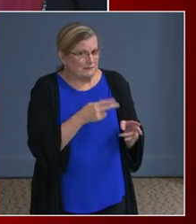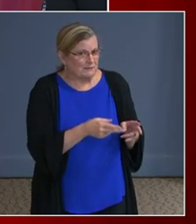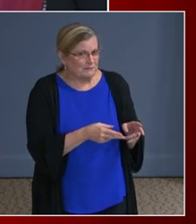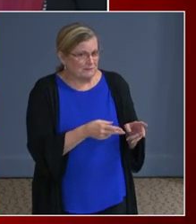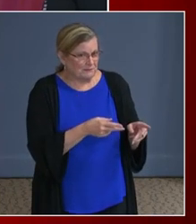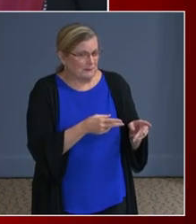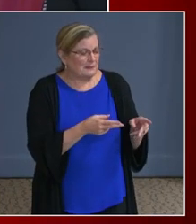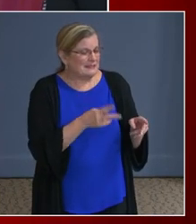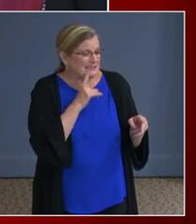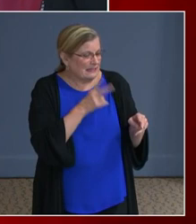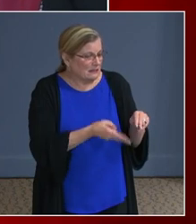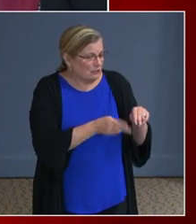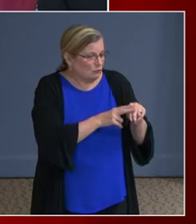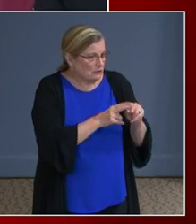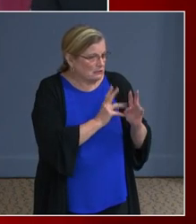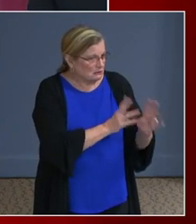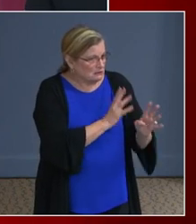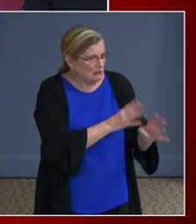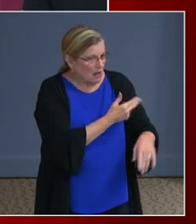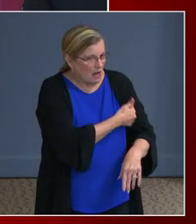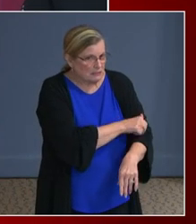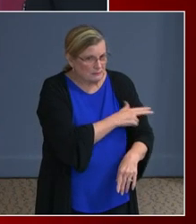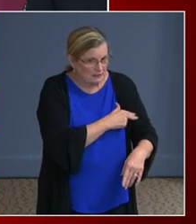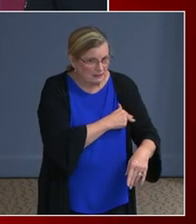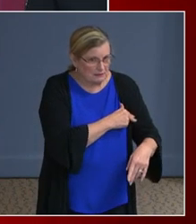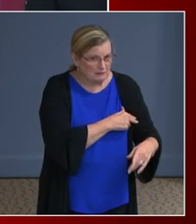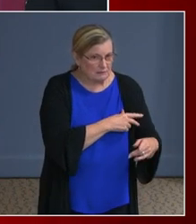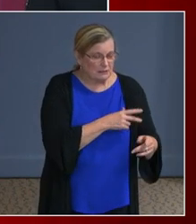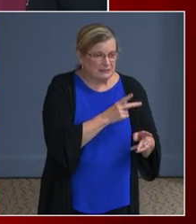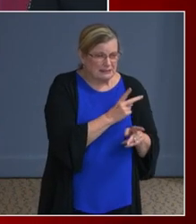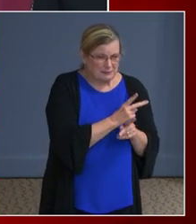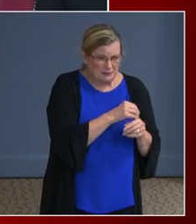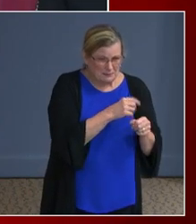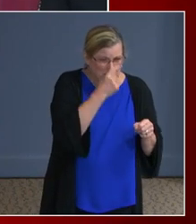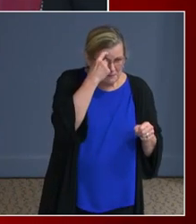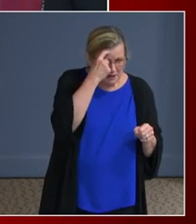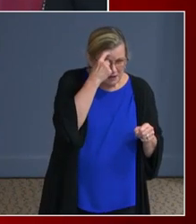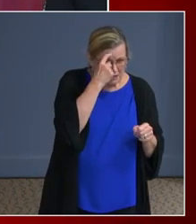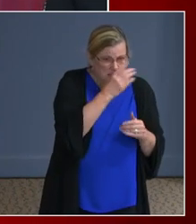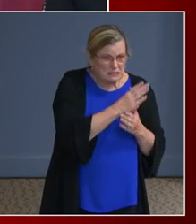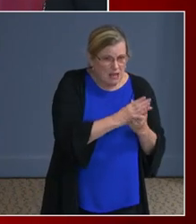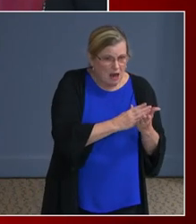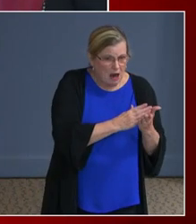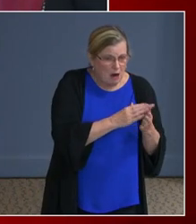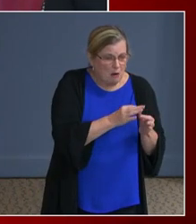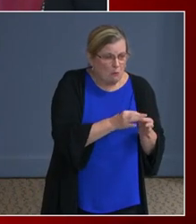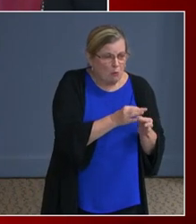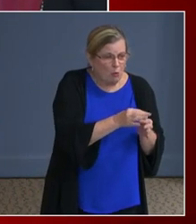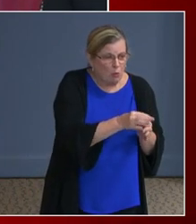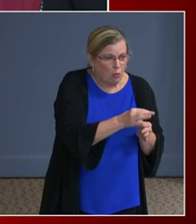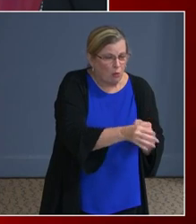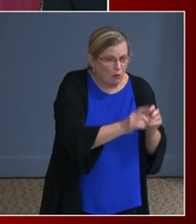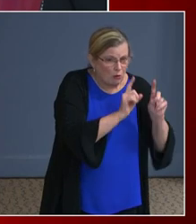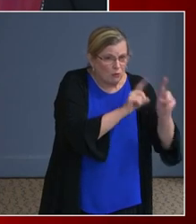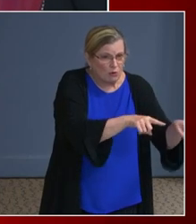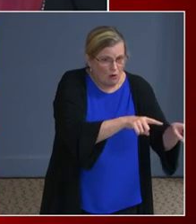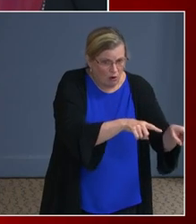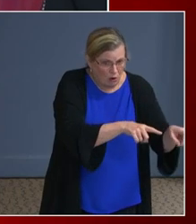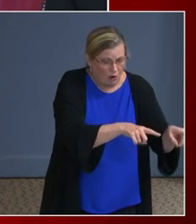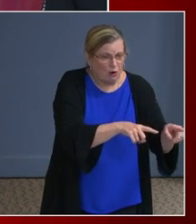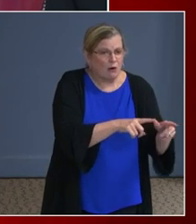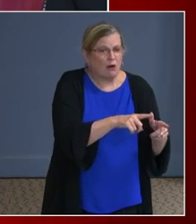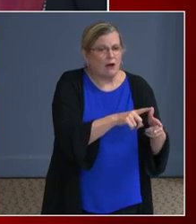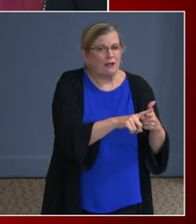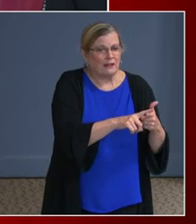deaths. So I'd always remind you to be mindful of that. The second thing that is happening in some jurisdictions is the age